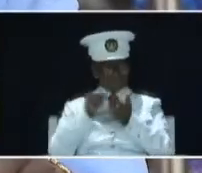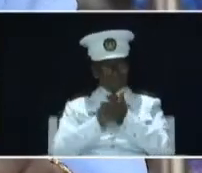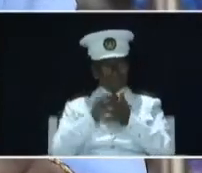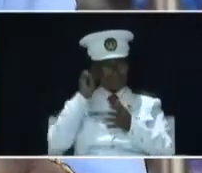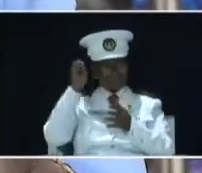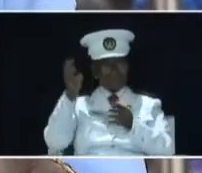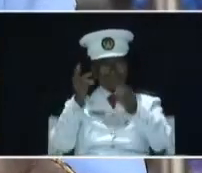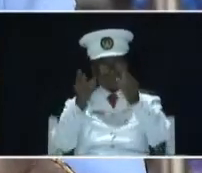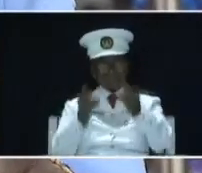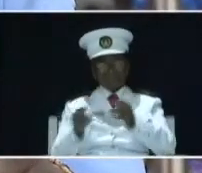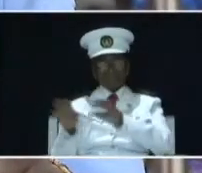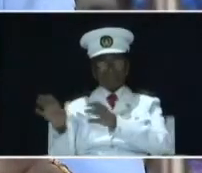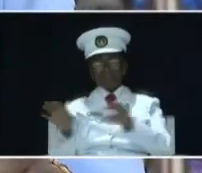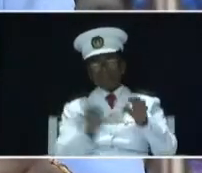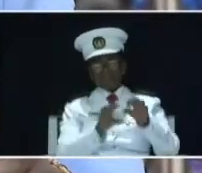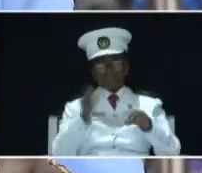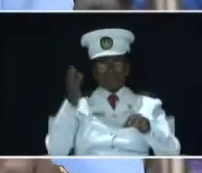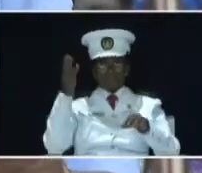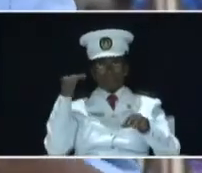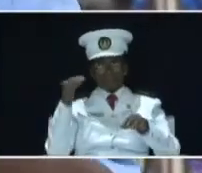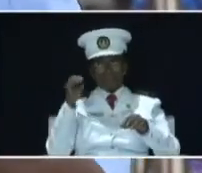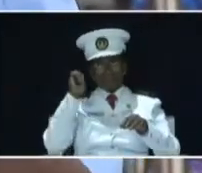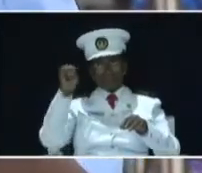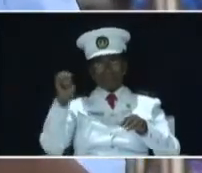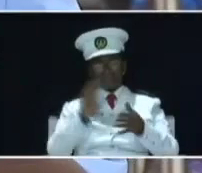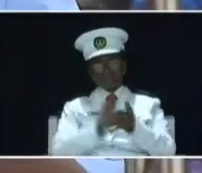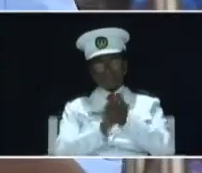done in the company.